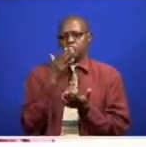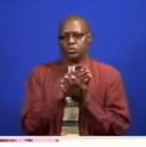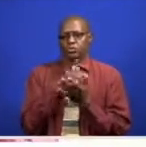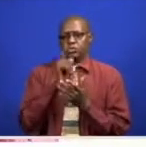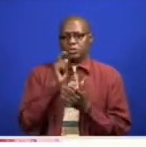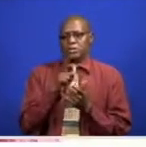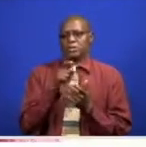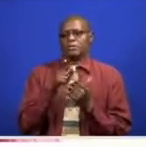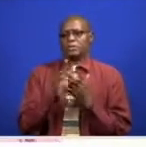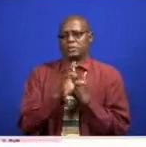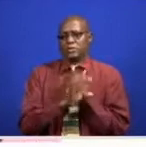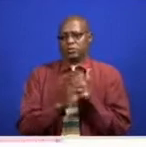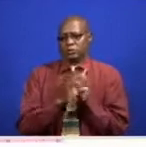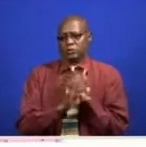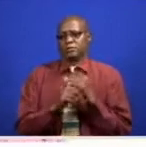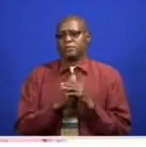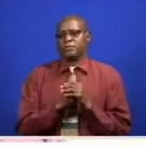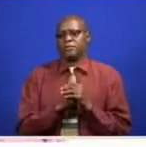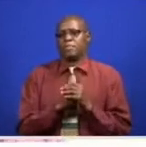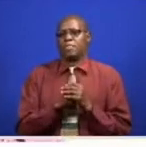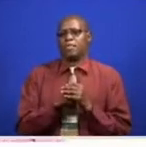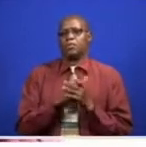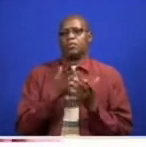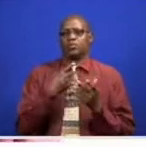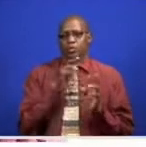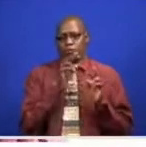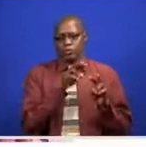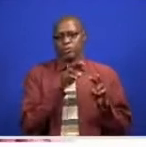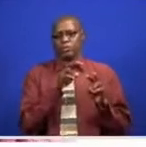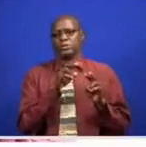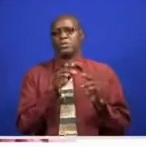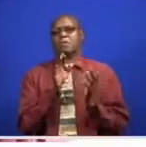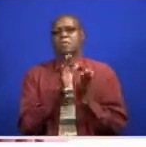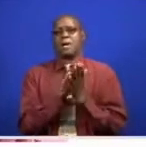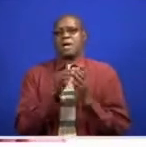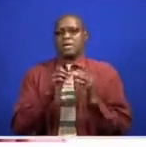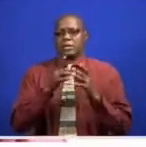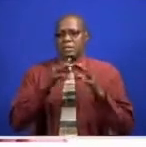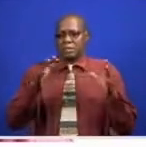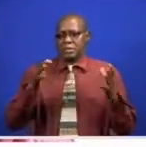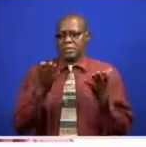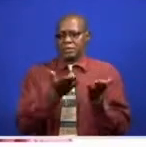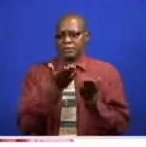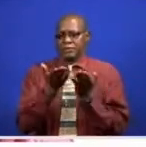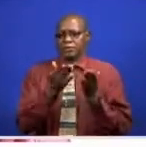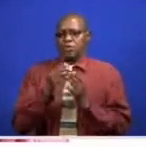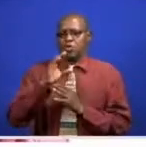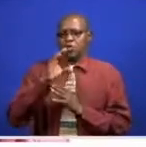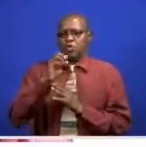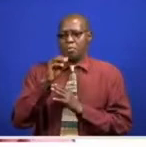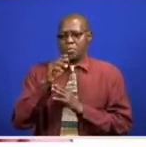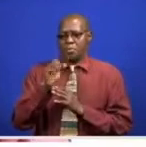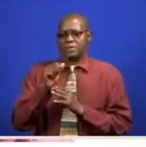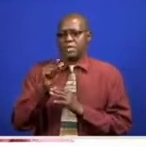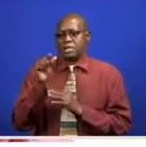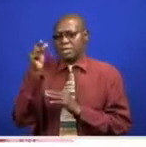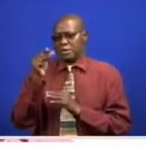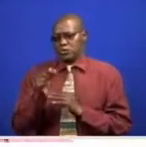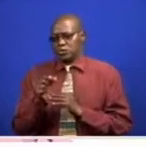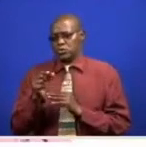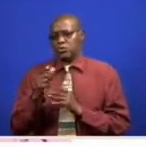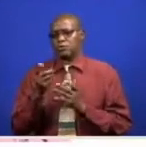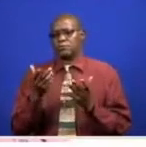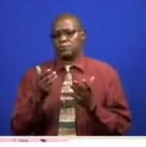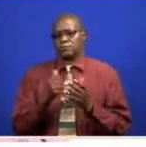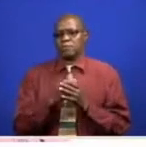members. We have proudly watched the bank expand its services from the Comesa region to the tripartite region,